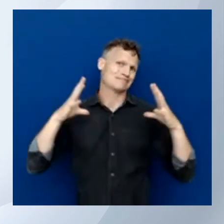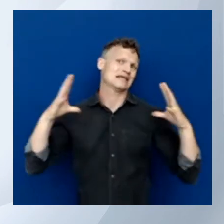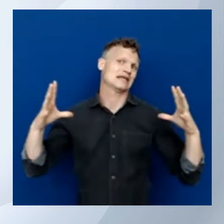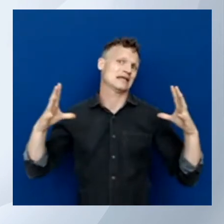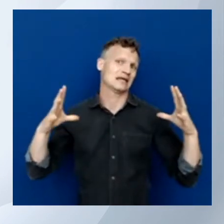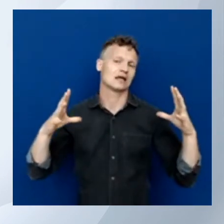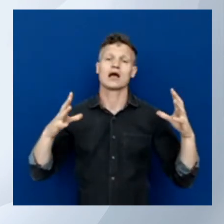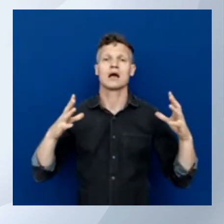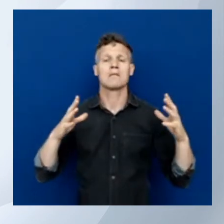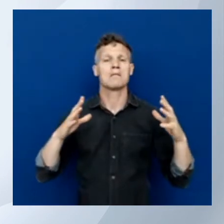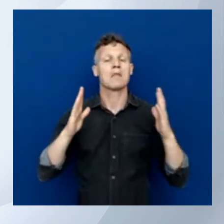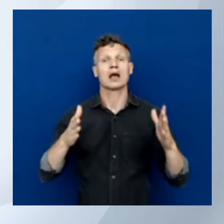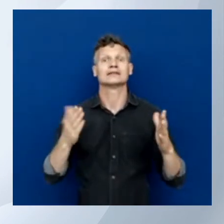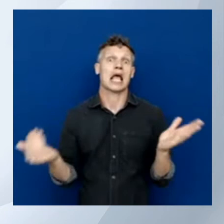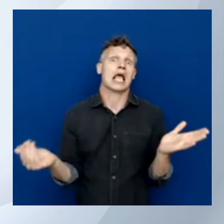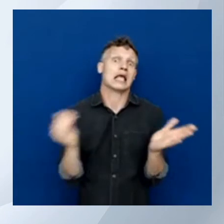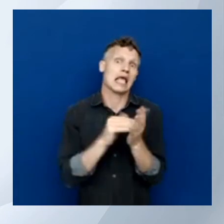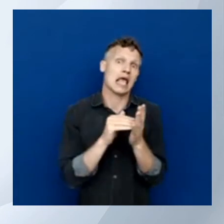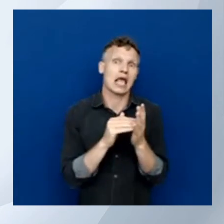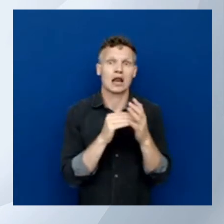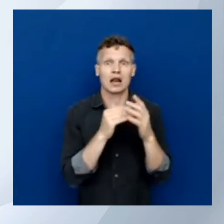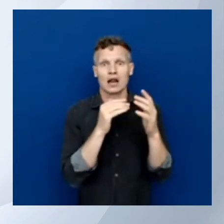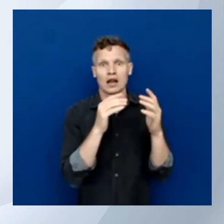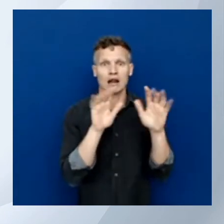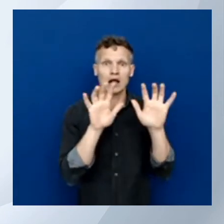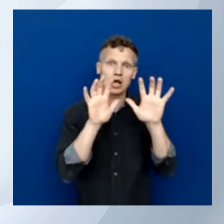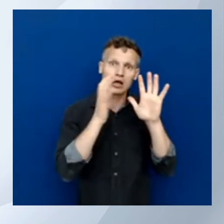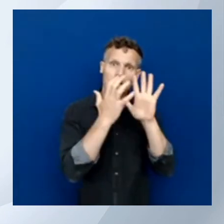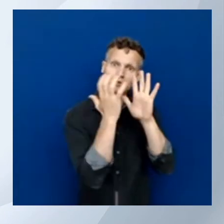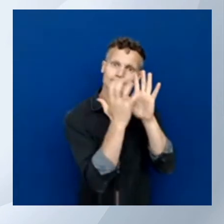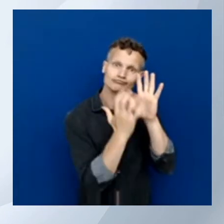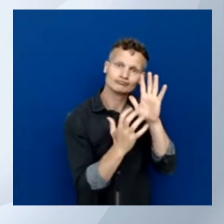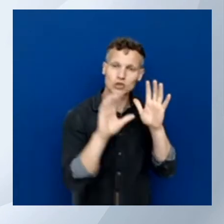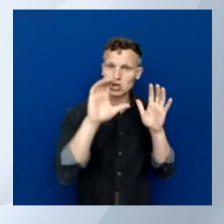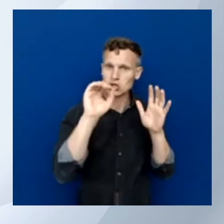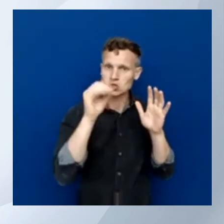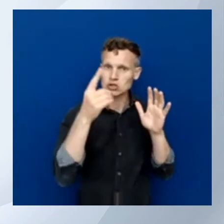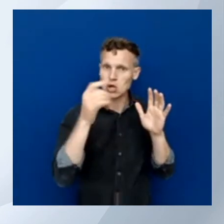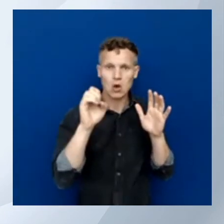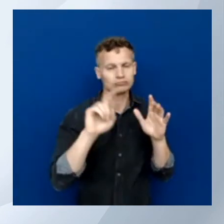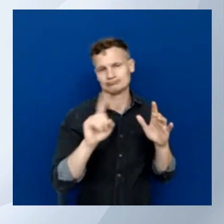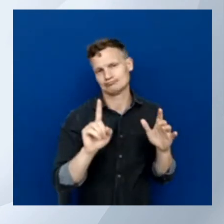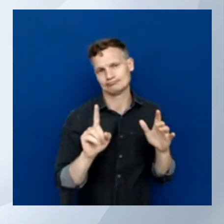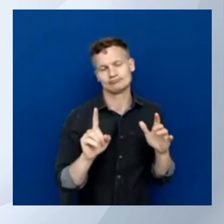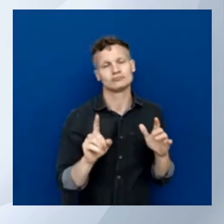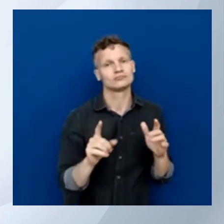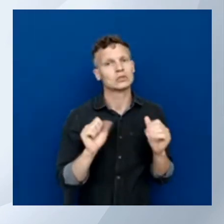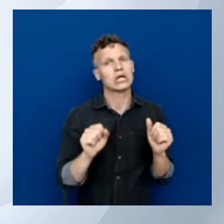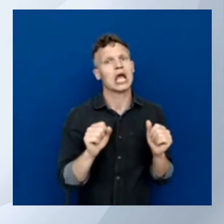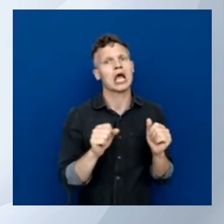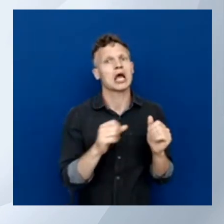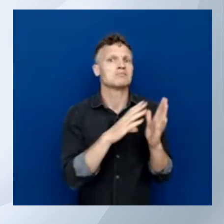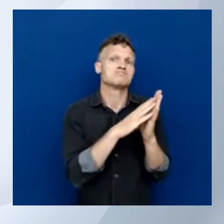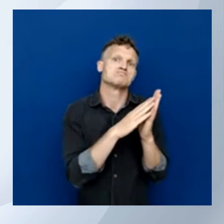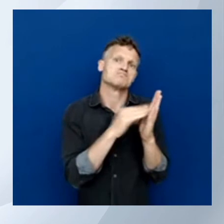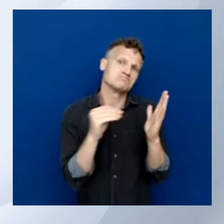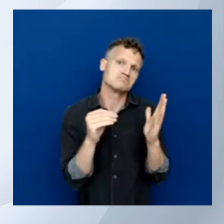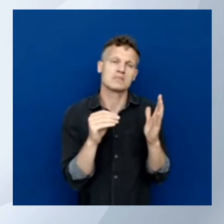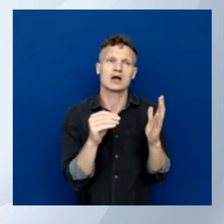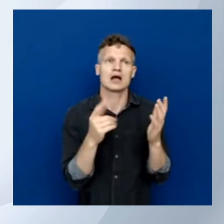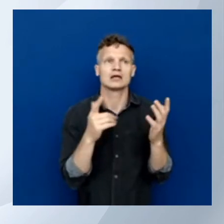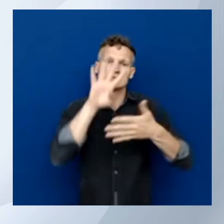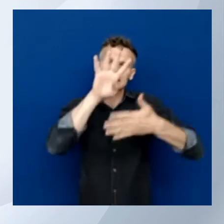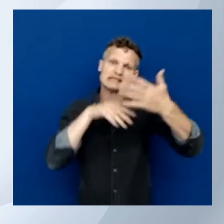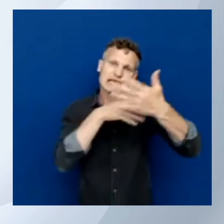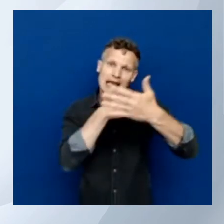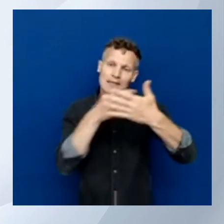much code. The benefit of table storage is you can literally deploy something equivalent to a SQL table in storage,